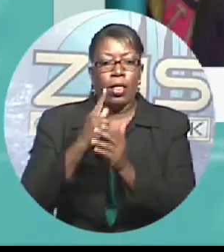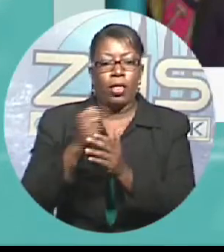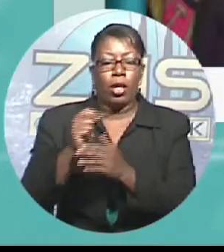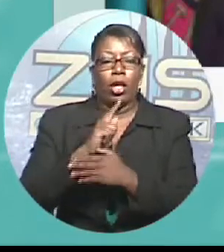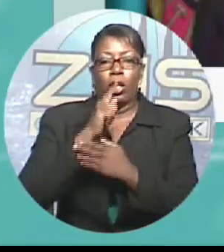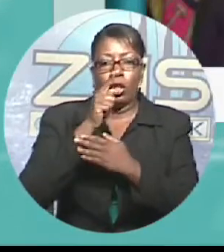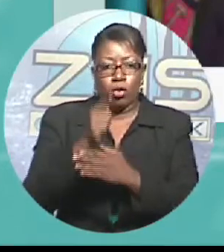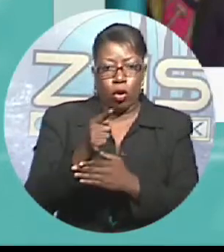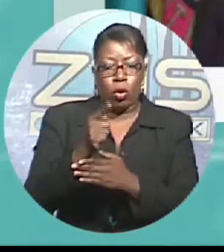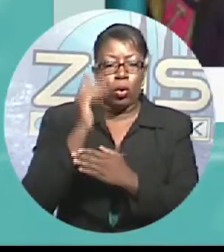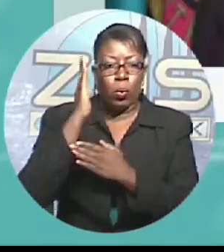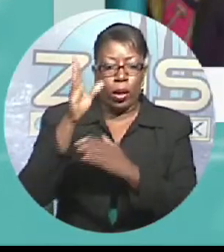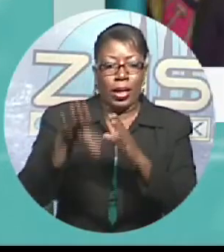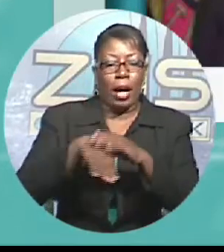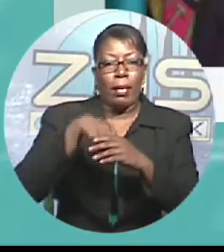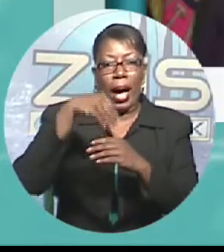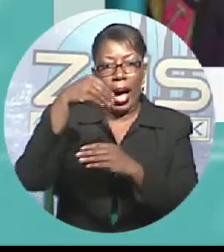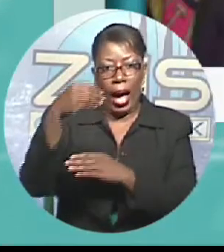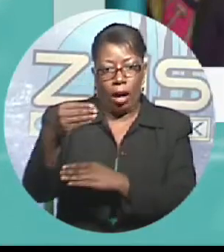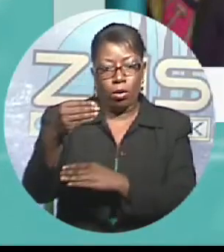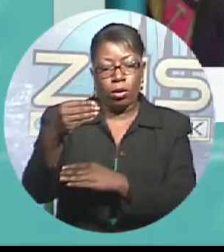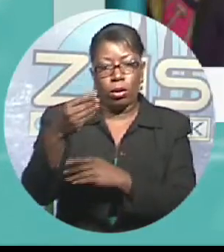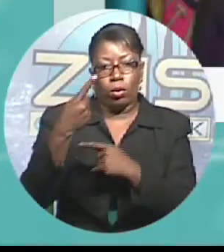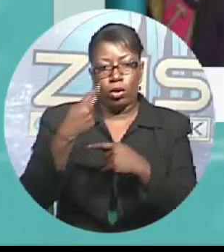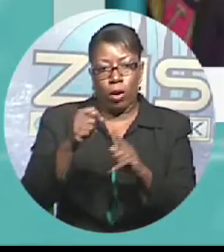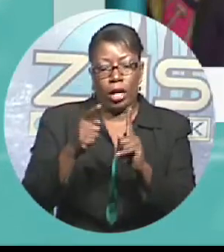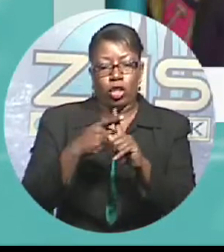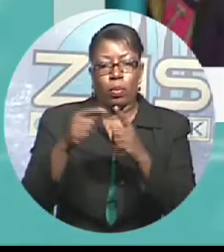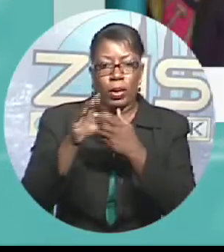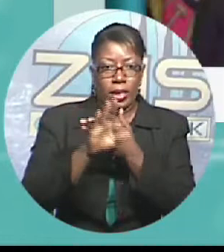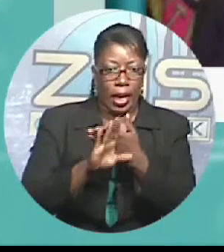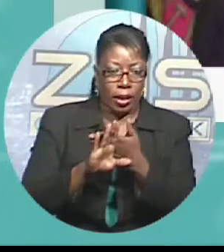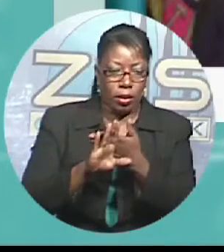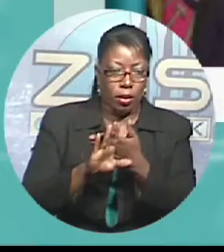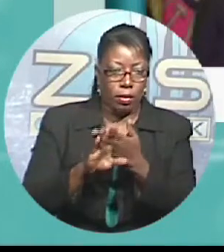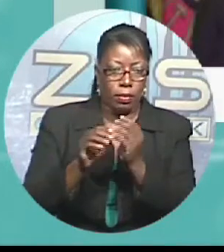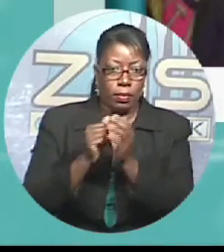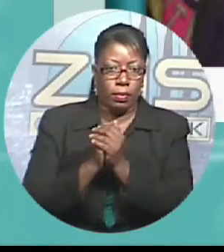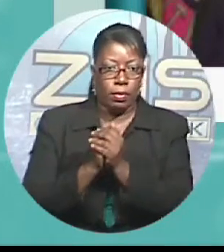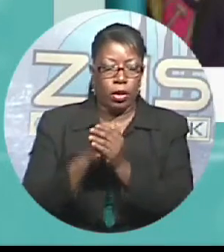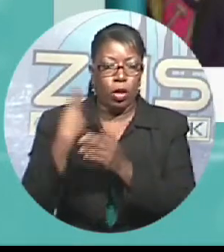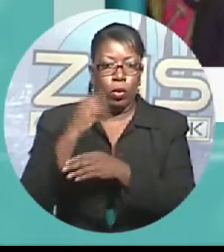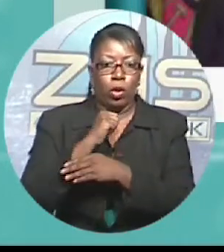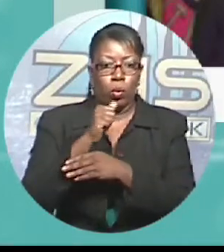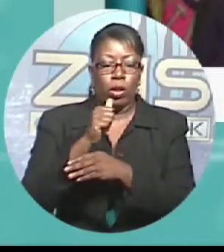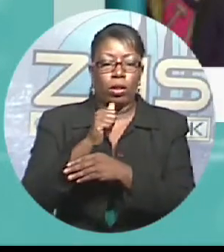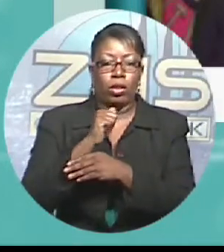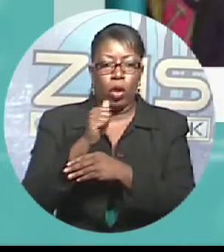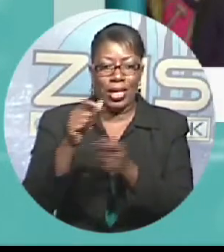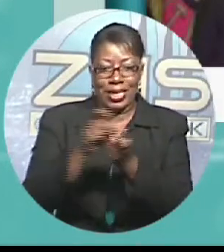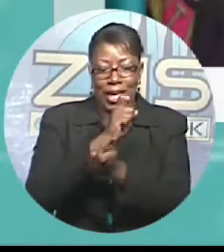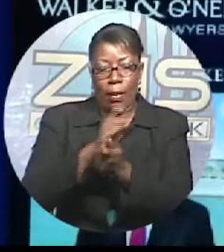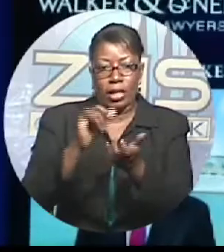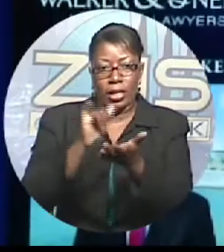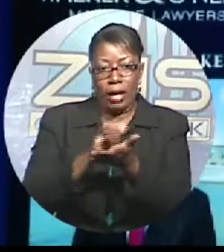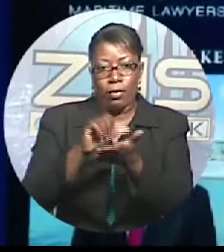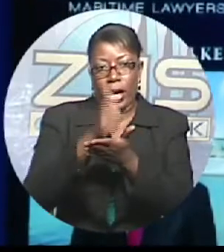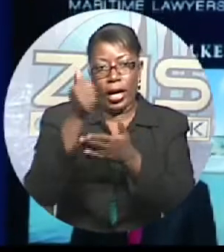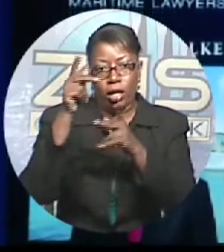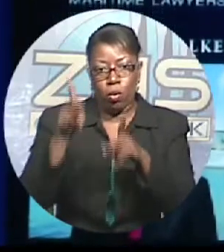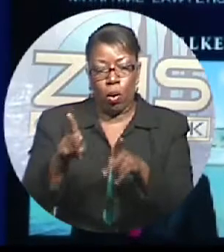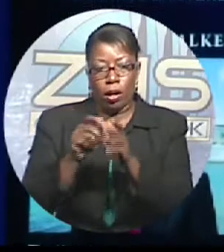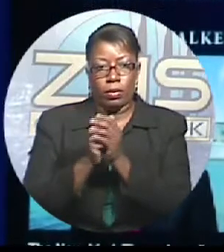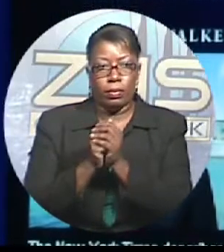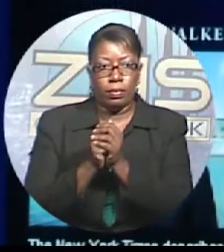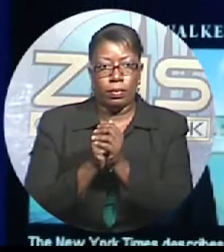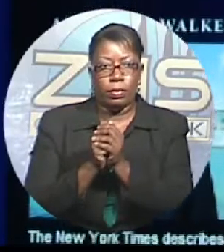have is our credibility and integrity to protect as leaders of this organization. And we will not compromise that for anything or anyone. Now, the story